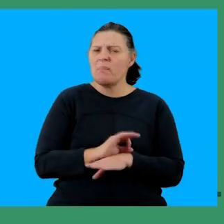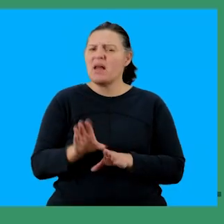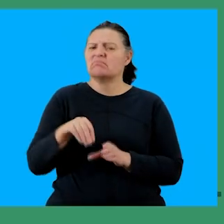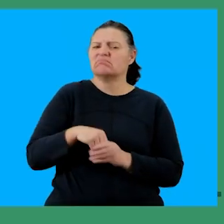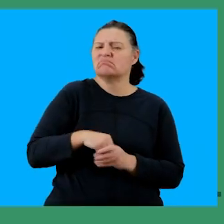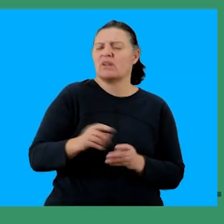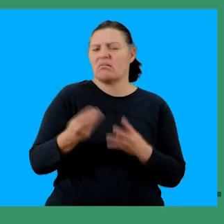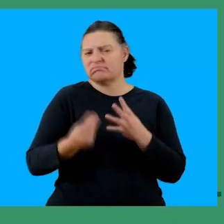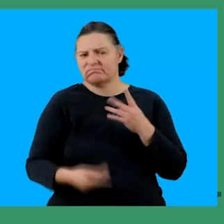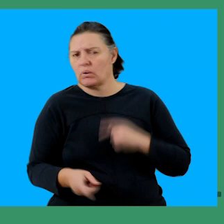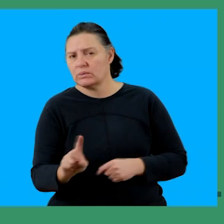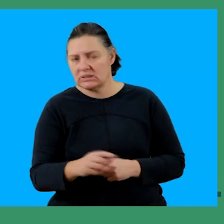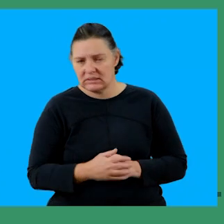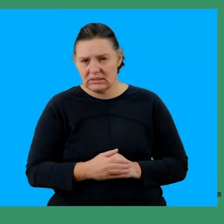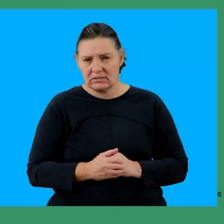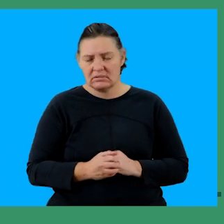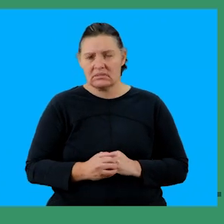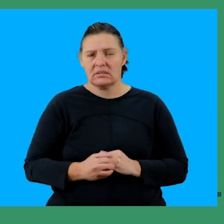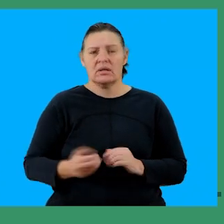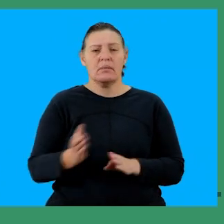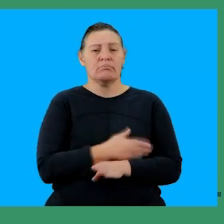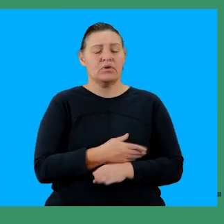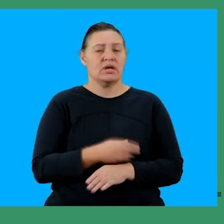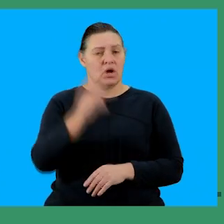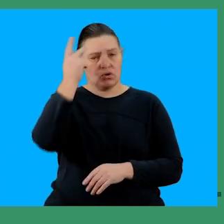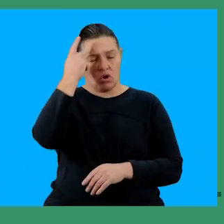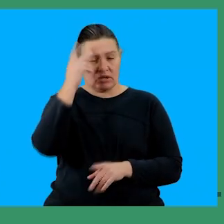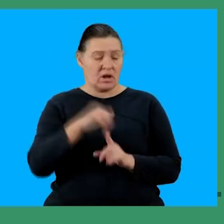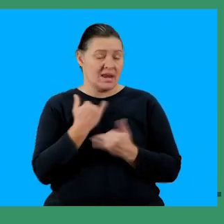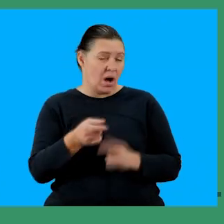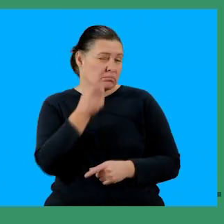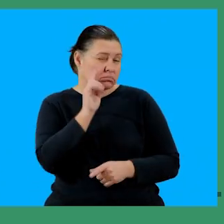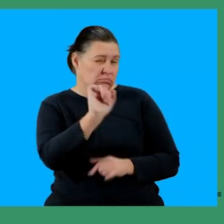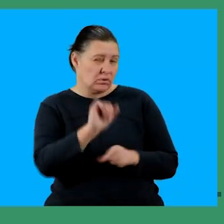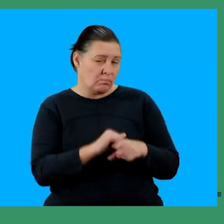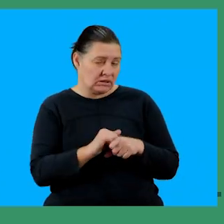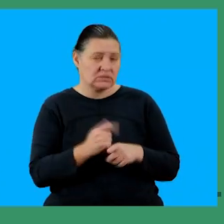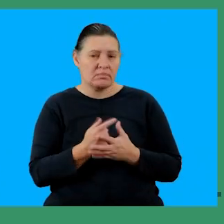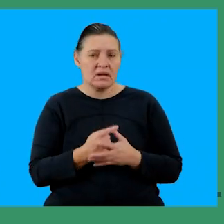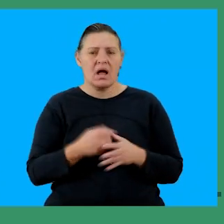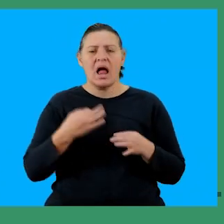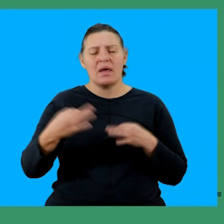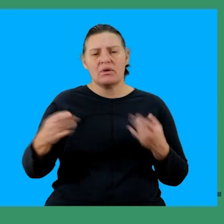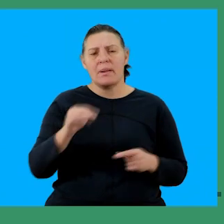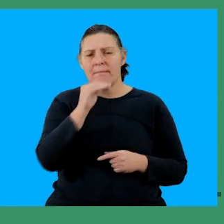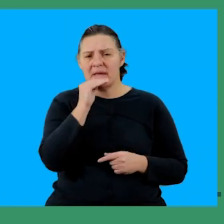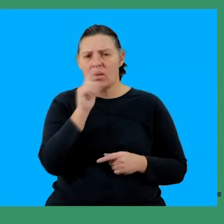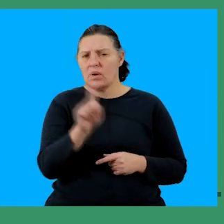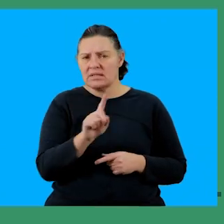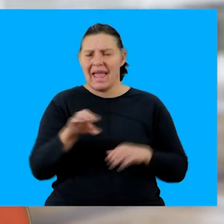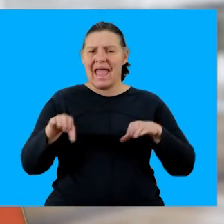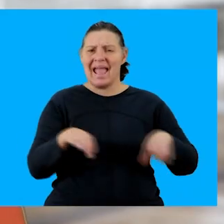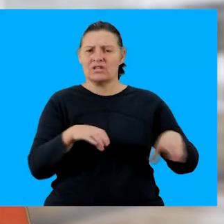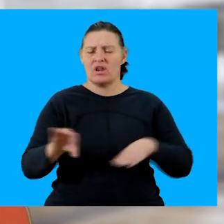action plan entails. Let's look at the pre-knowledge practice. Now we are testing your pre-knowledge. Elaborate on the meaning